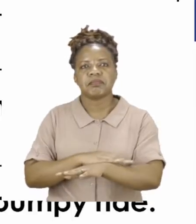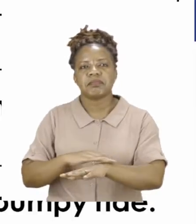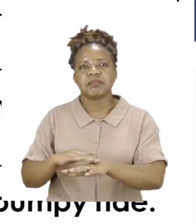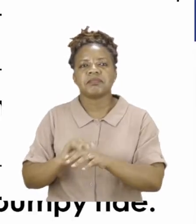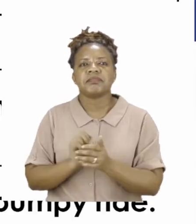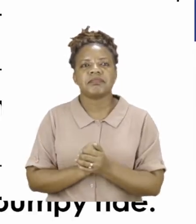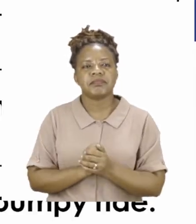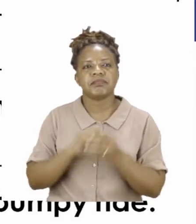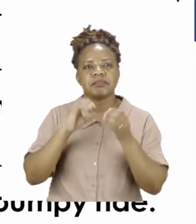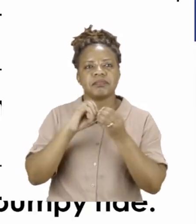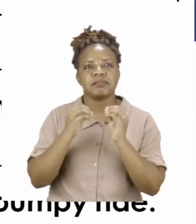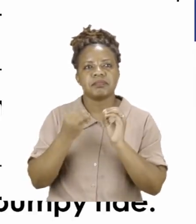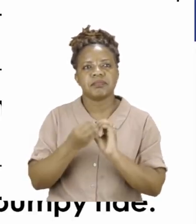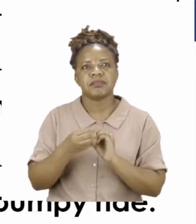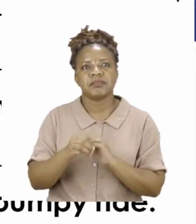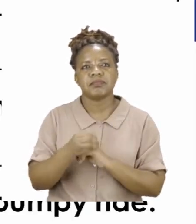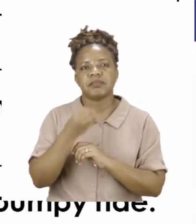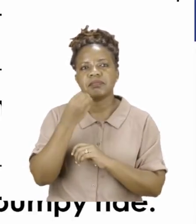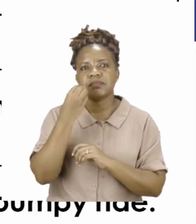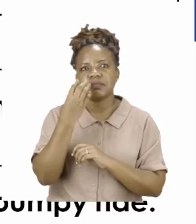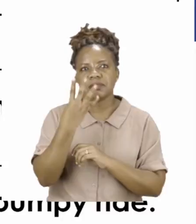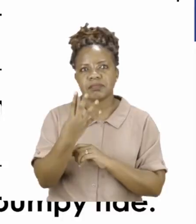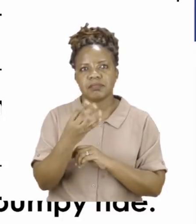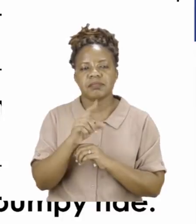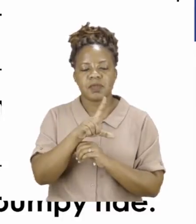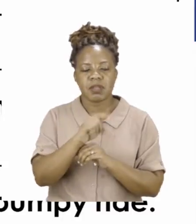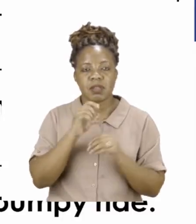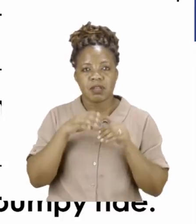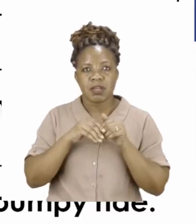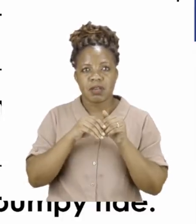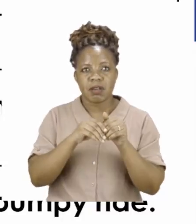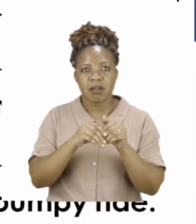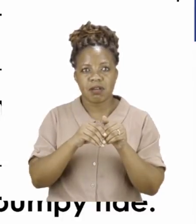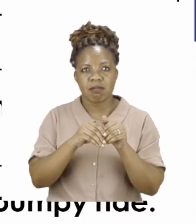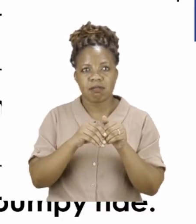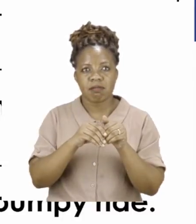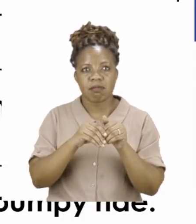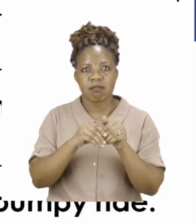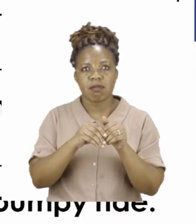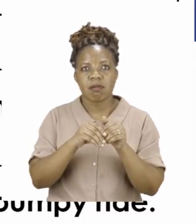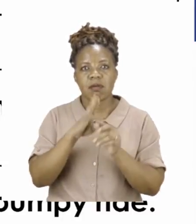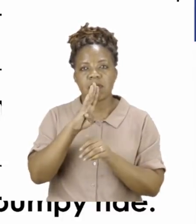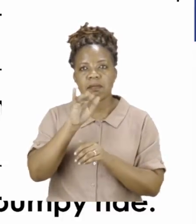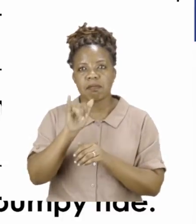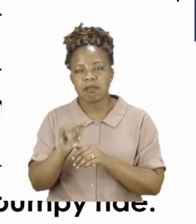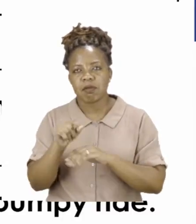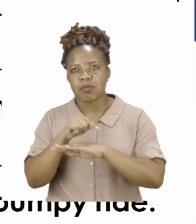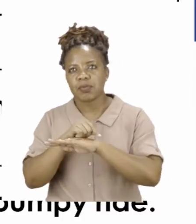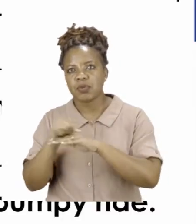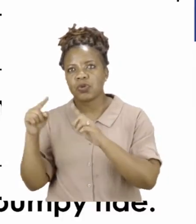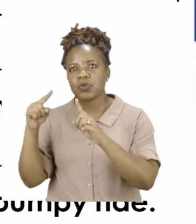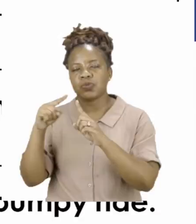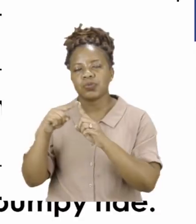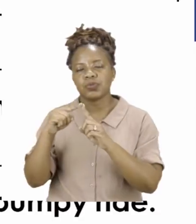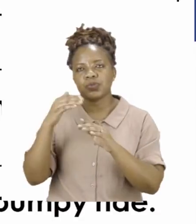Number 4 says, the class traveled by dash to go to